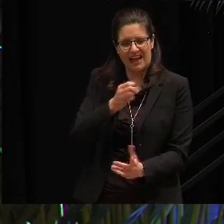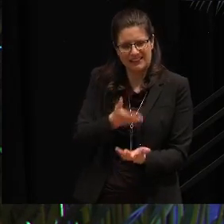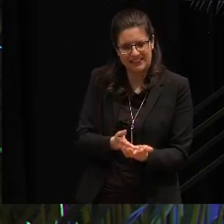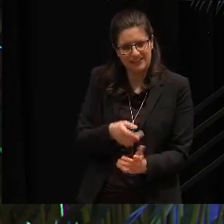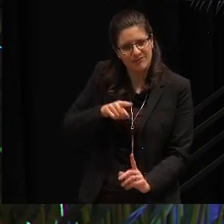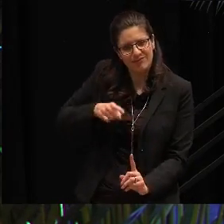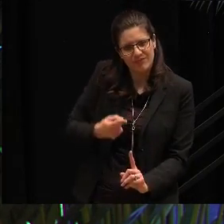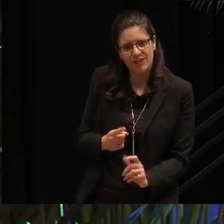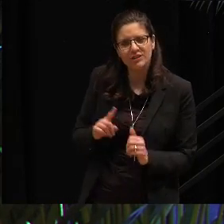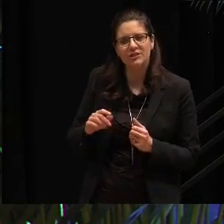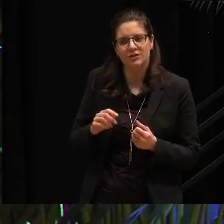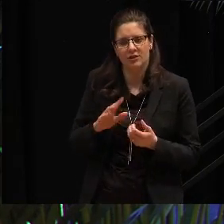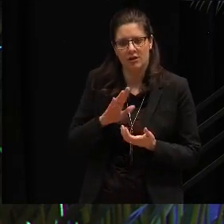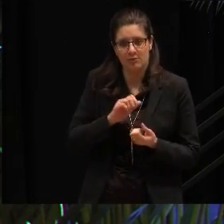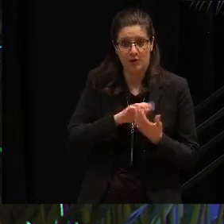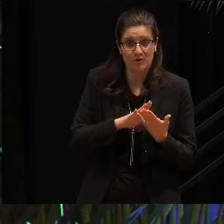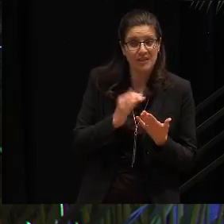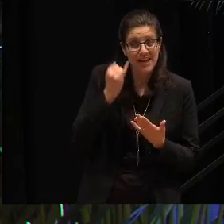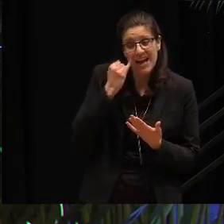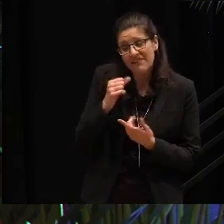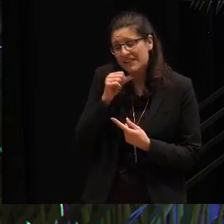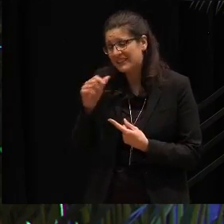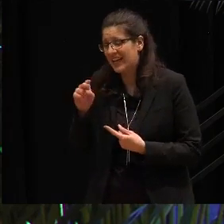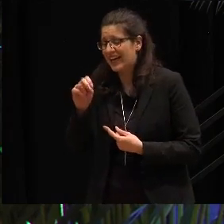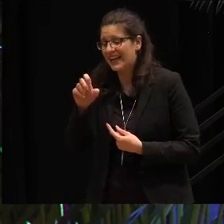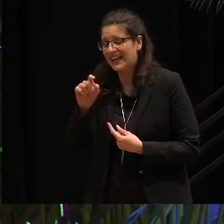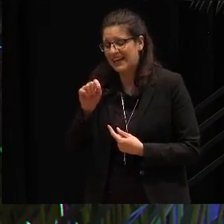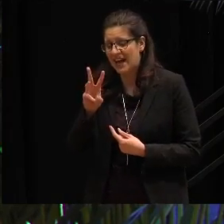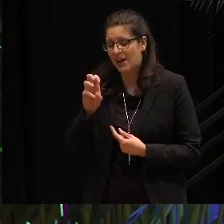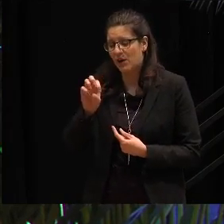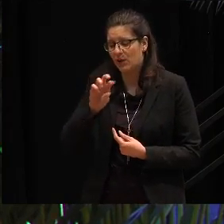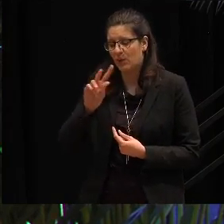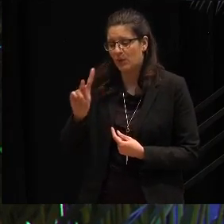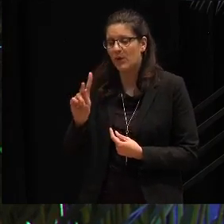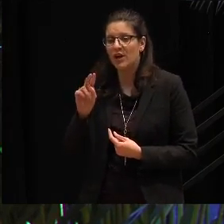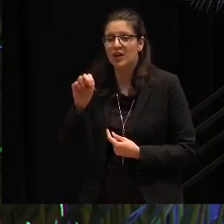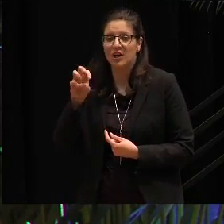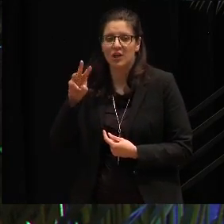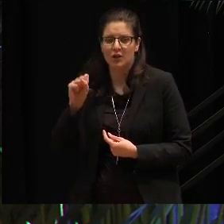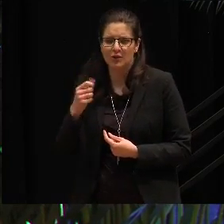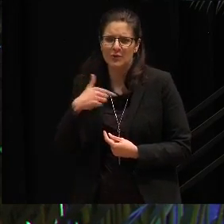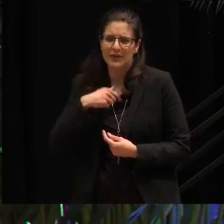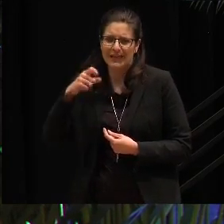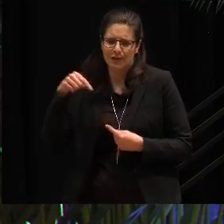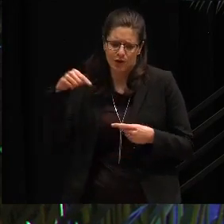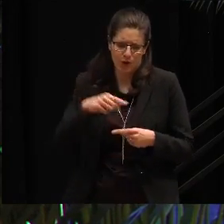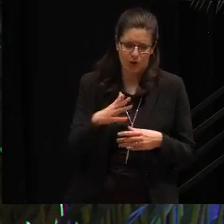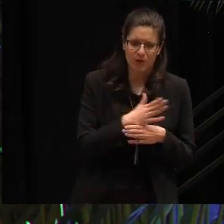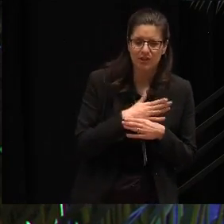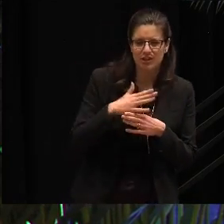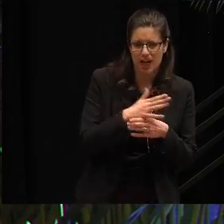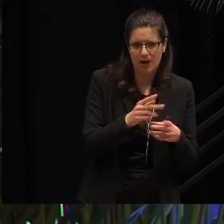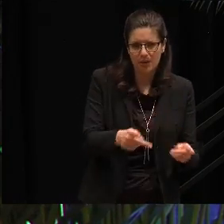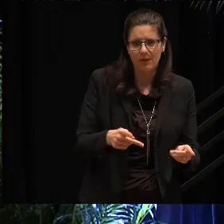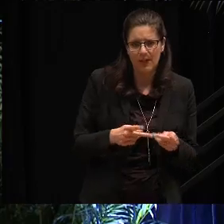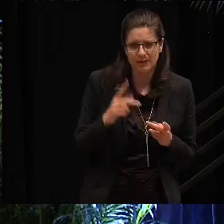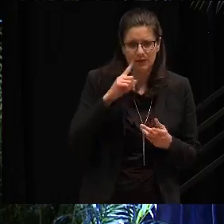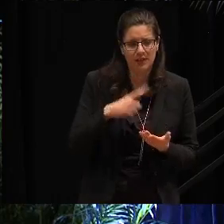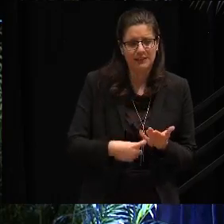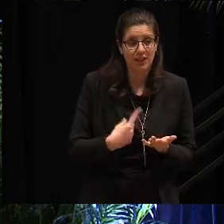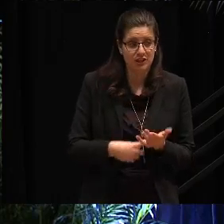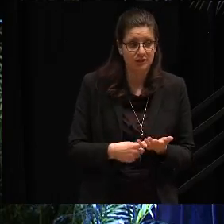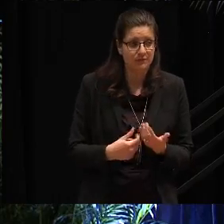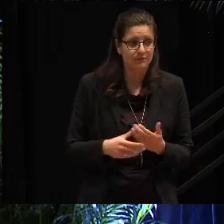and we need to, if it's not network news, it has to be something that we can all, this sort of common well we can draw from to be able to have these discussions. Let's go to